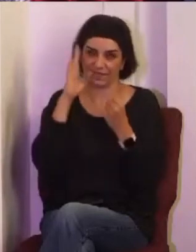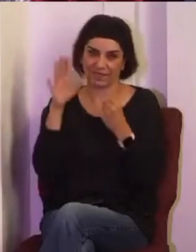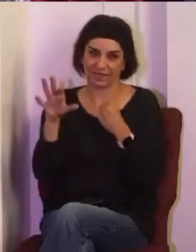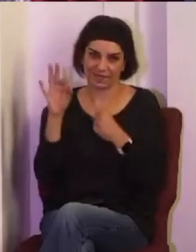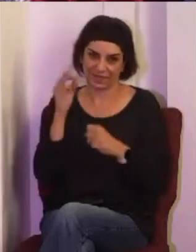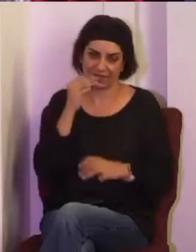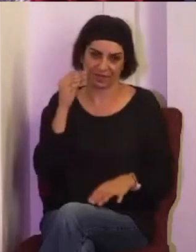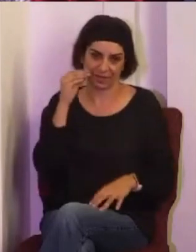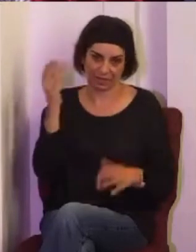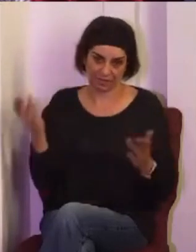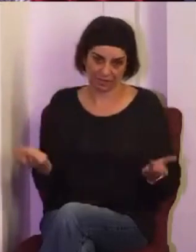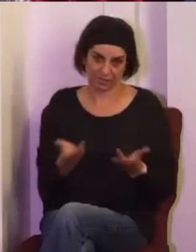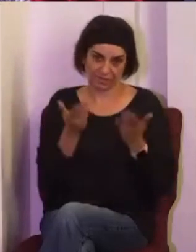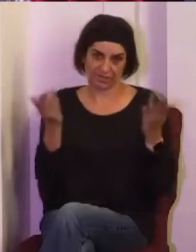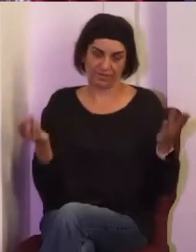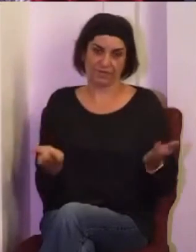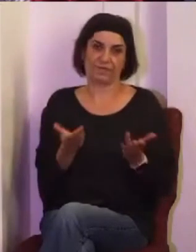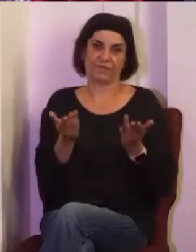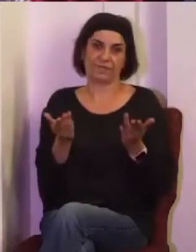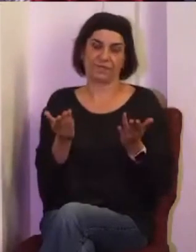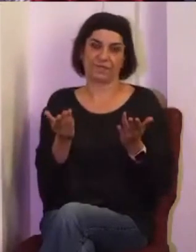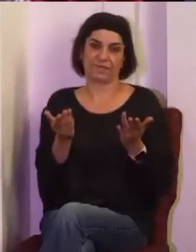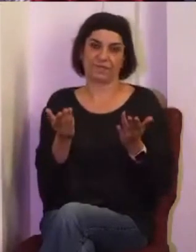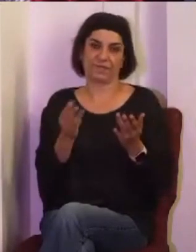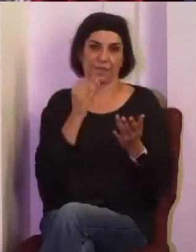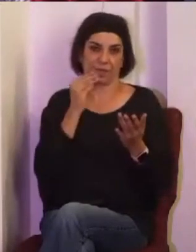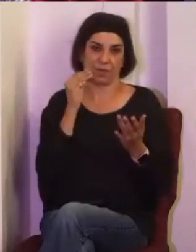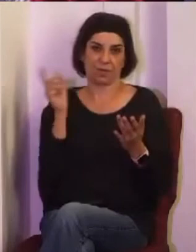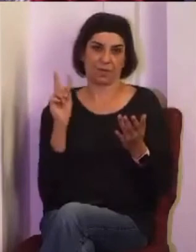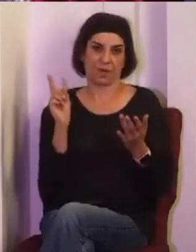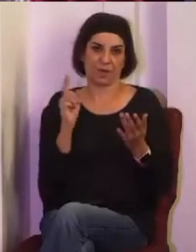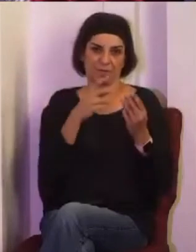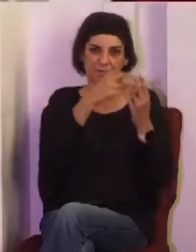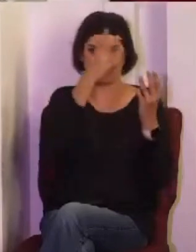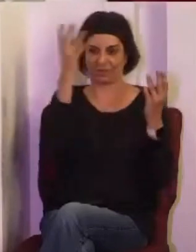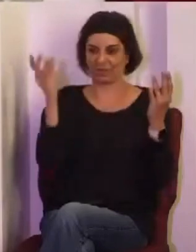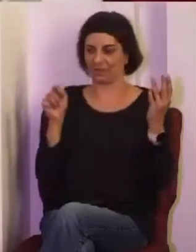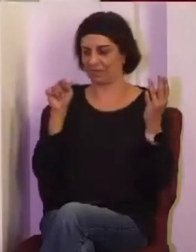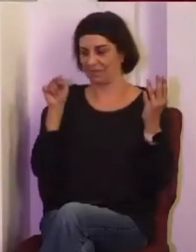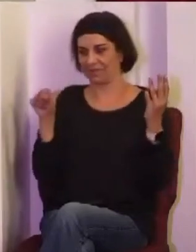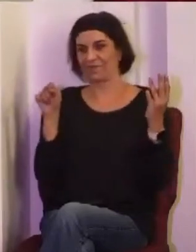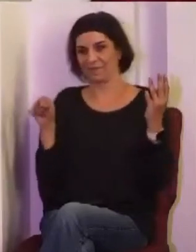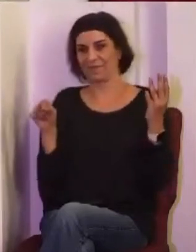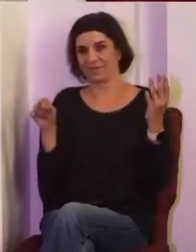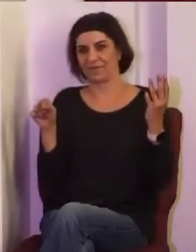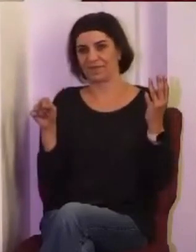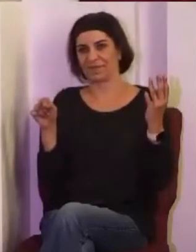home here, a home at the end of the rainbow. Amen.